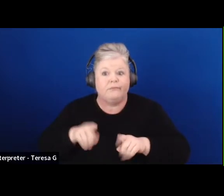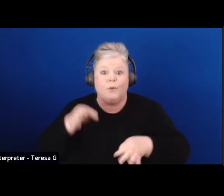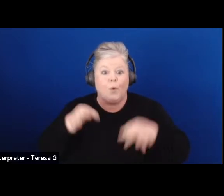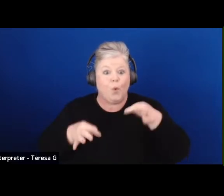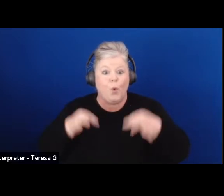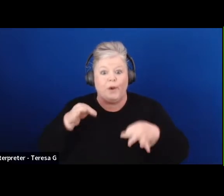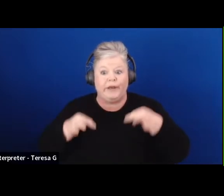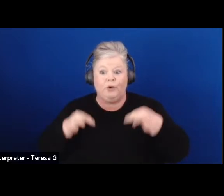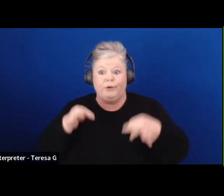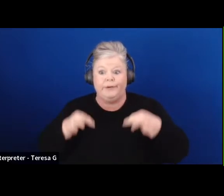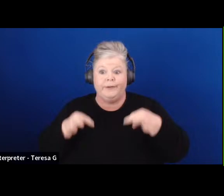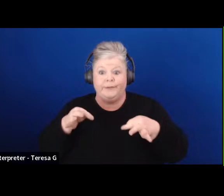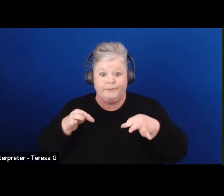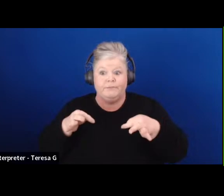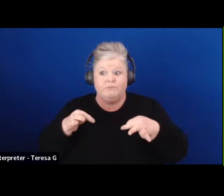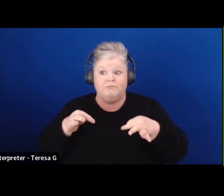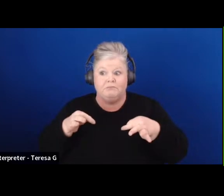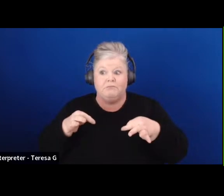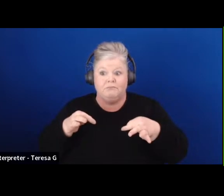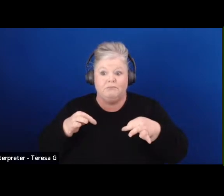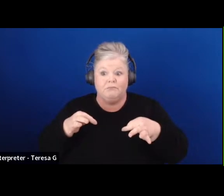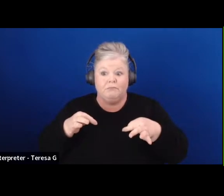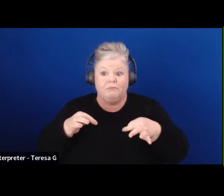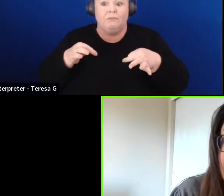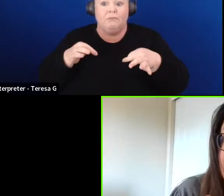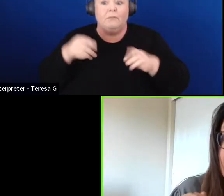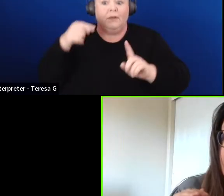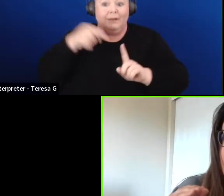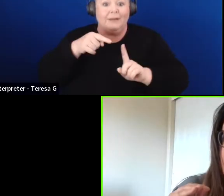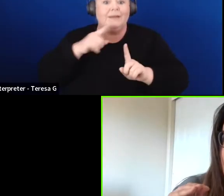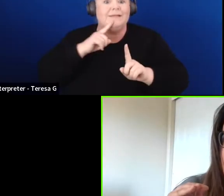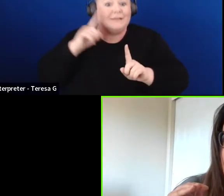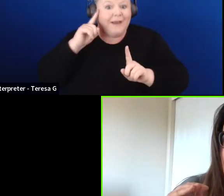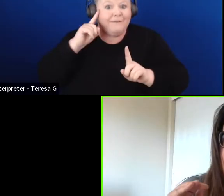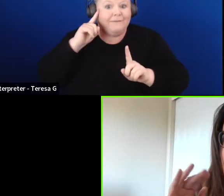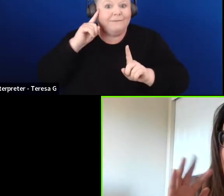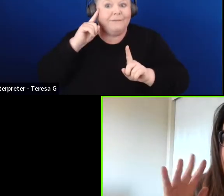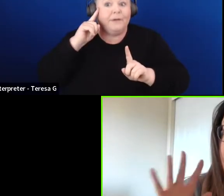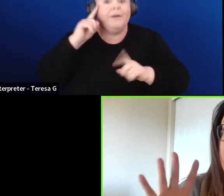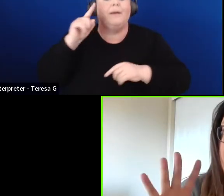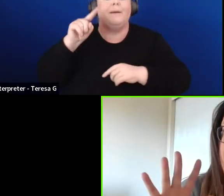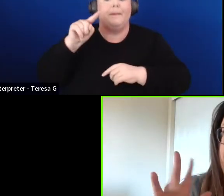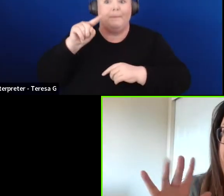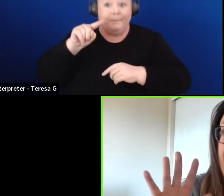was happening of a deaf Black